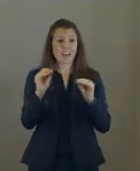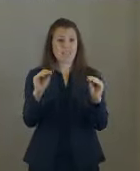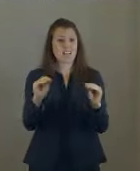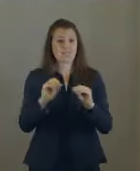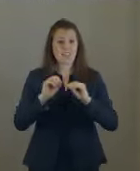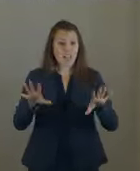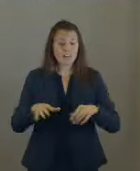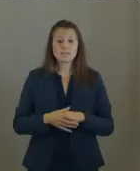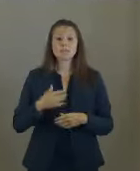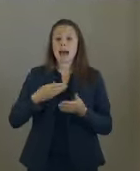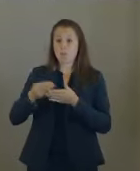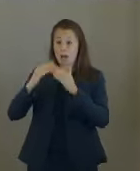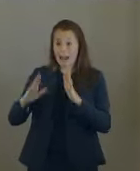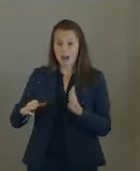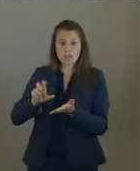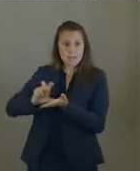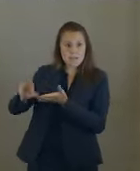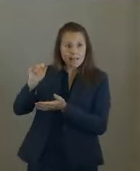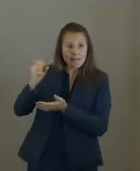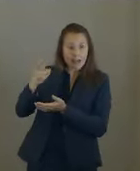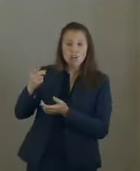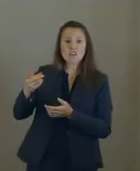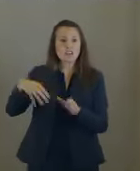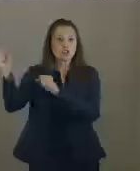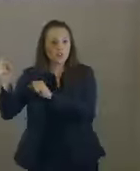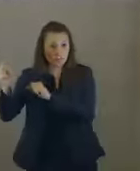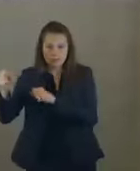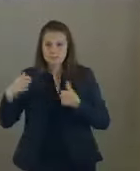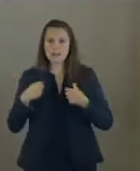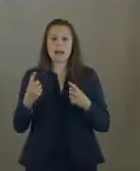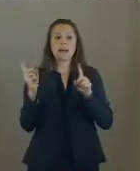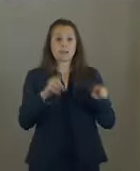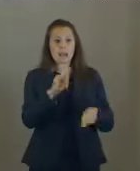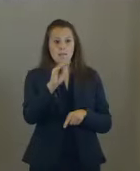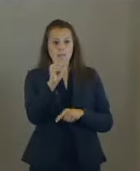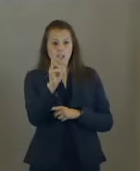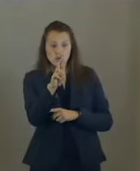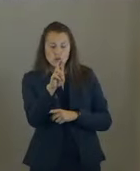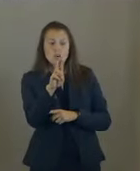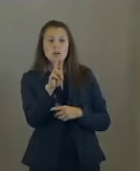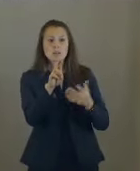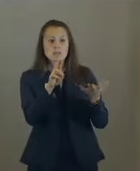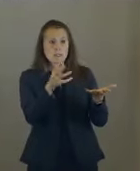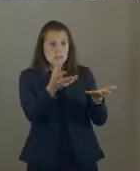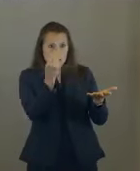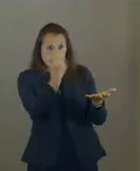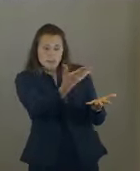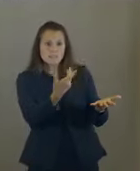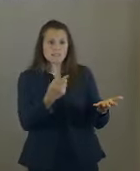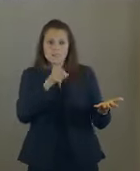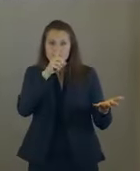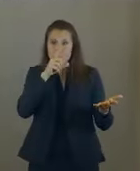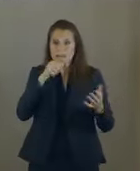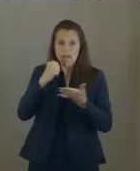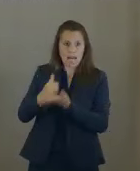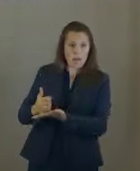nothing. I bought a house, I paid cash for it. They took it from me. I came to the Michigan Department of Civil Rights. They didn't do anything